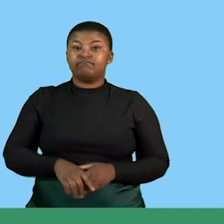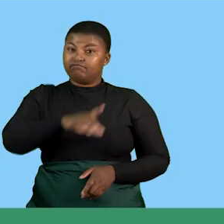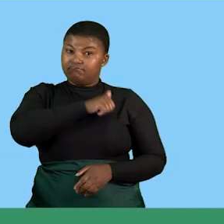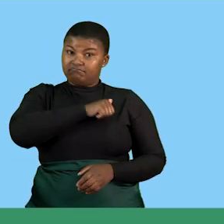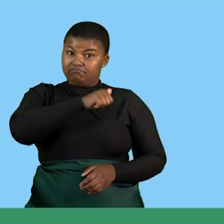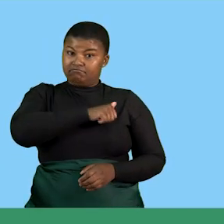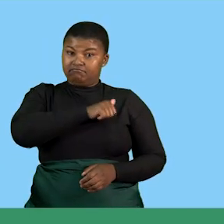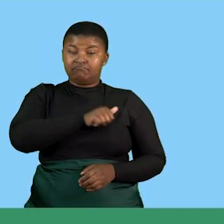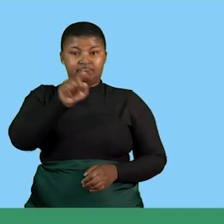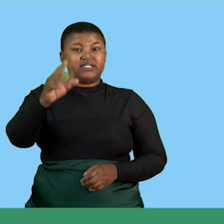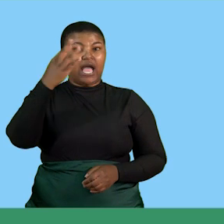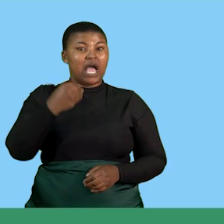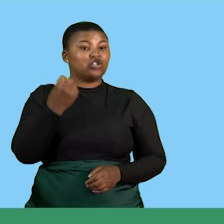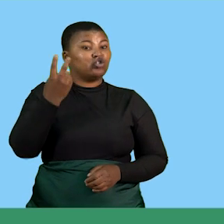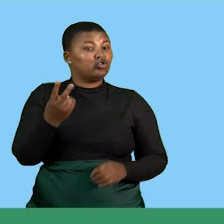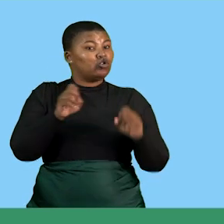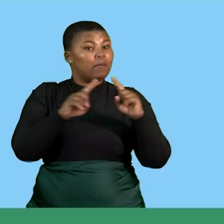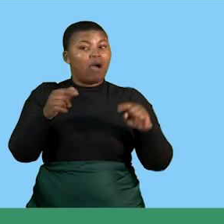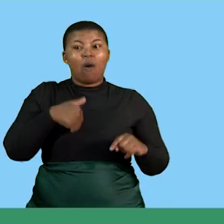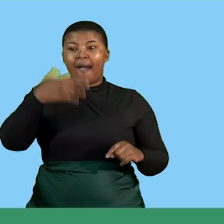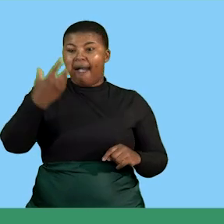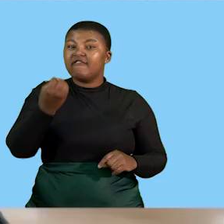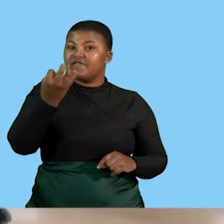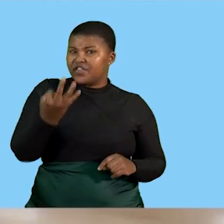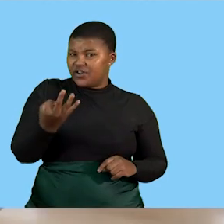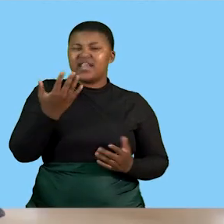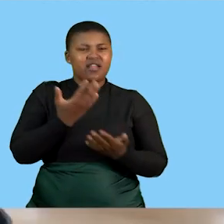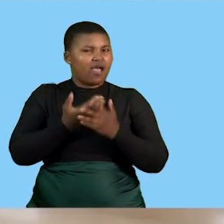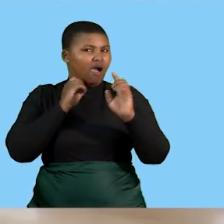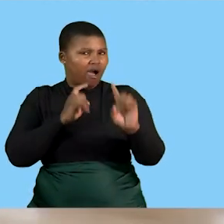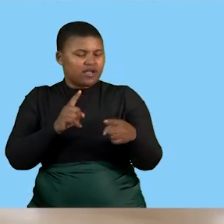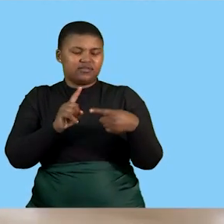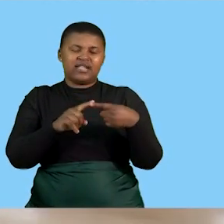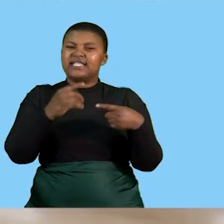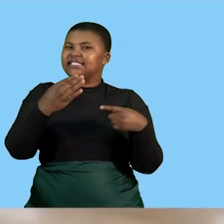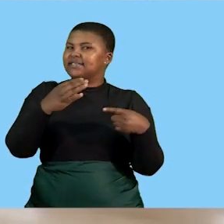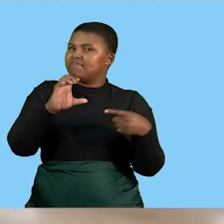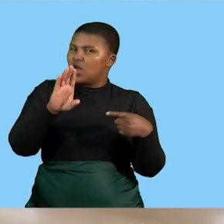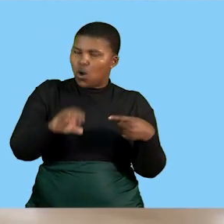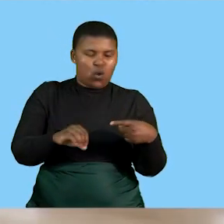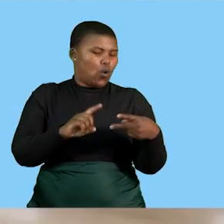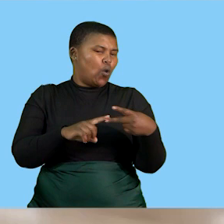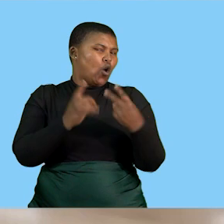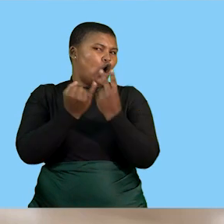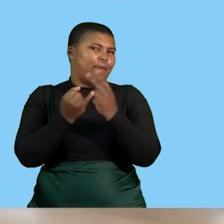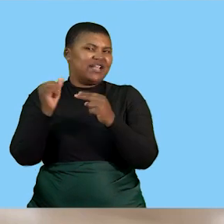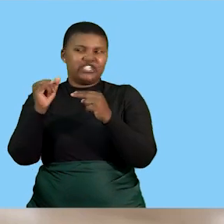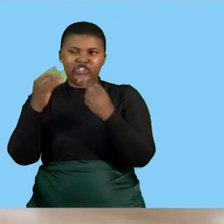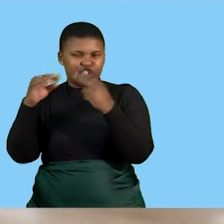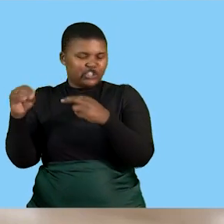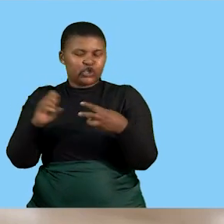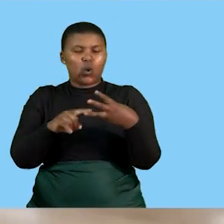asked for two, but we have three options. So you could either have answered competitors and CBO, or you could have